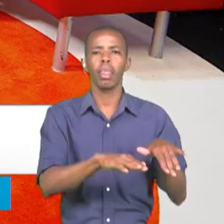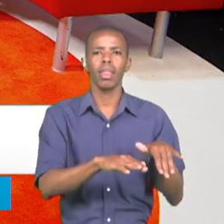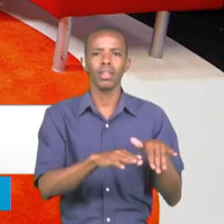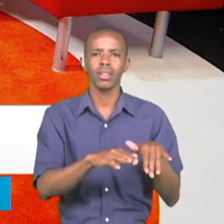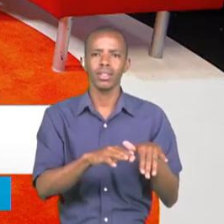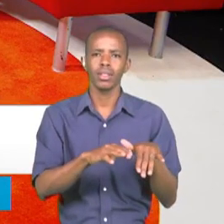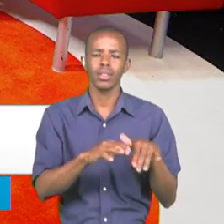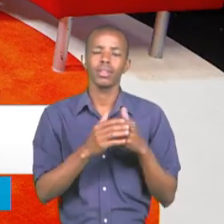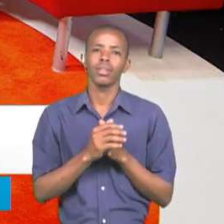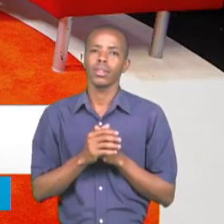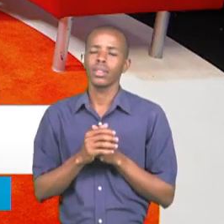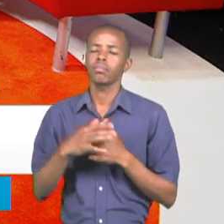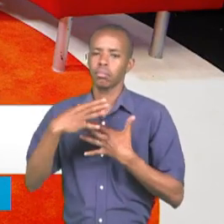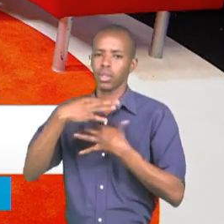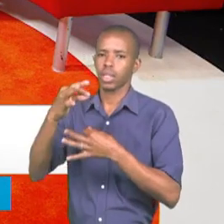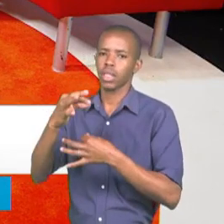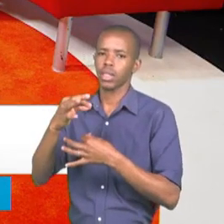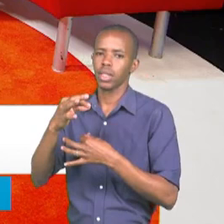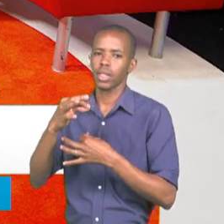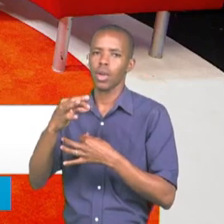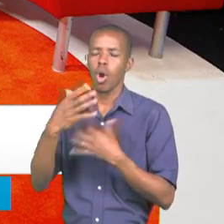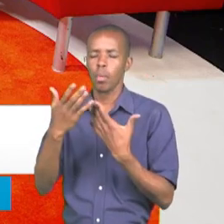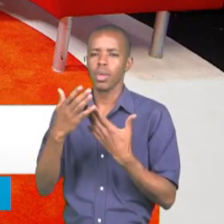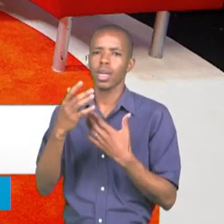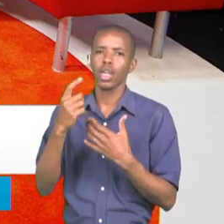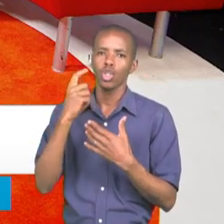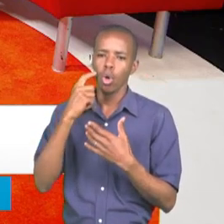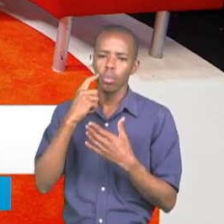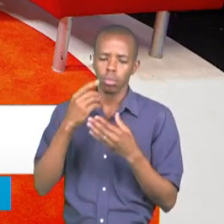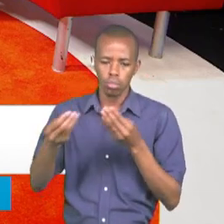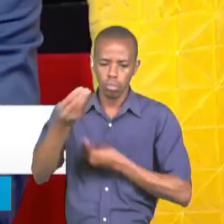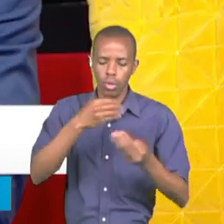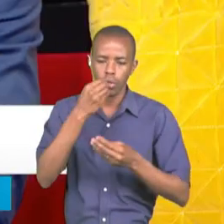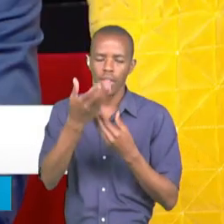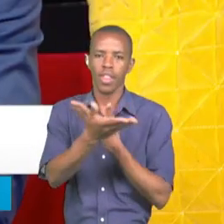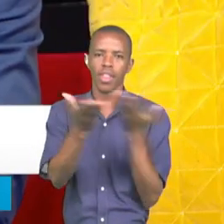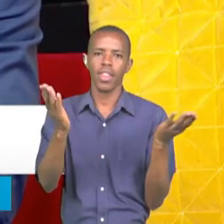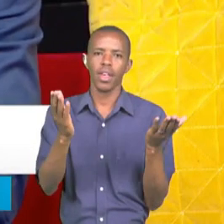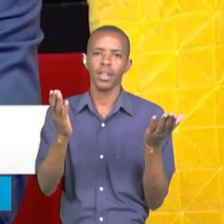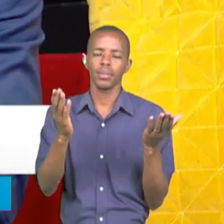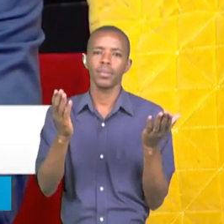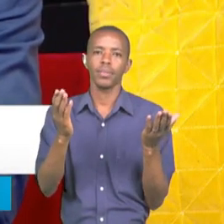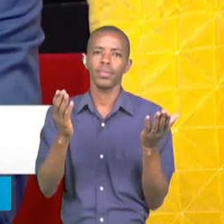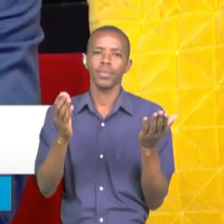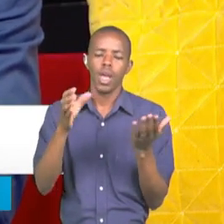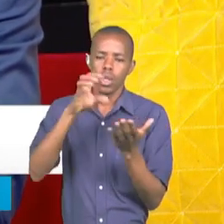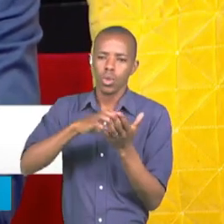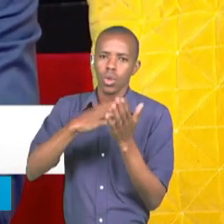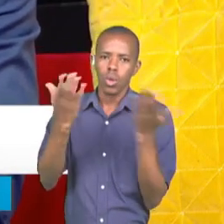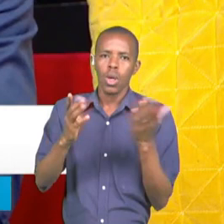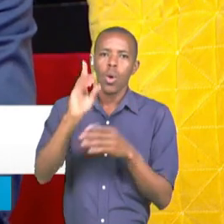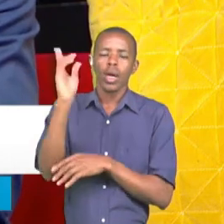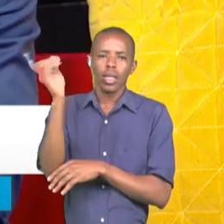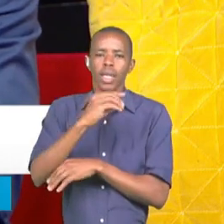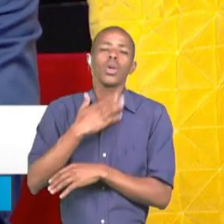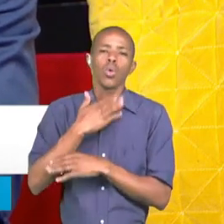Serious? Yes. Wow. Okay, interesting. Ama naenda kibanda. Okay, interesting. Now, the angle of where one day you want